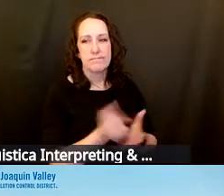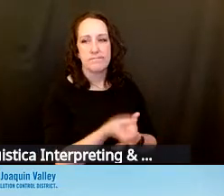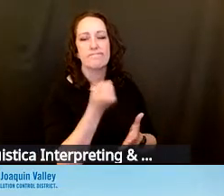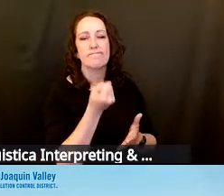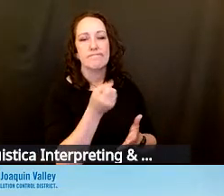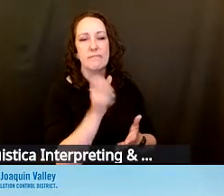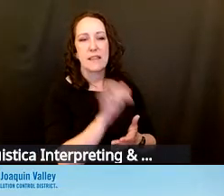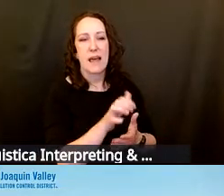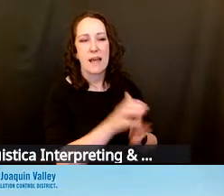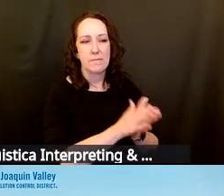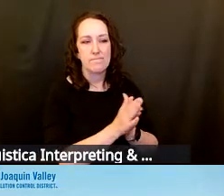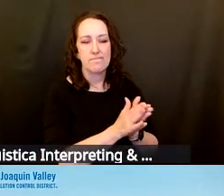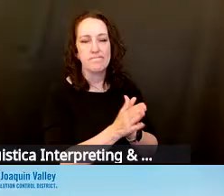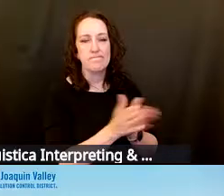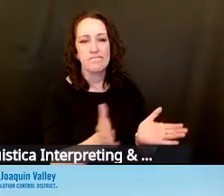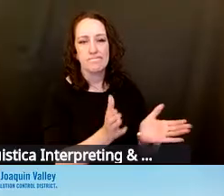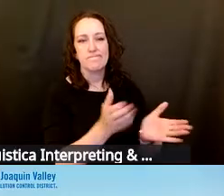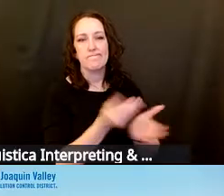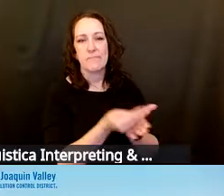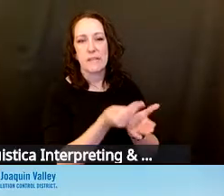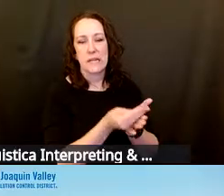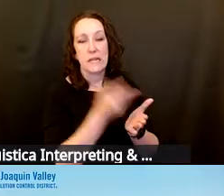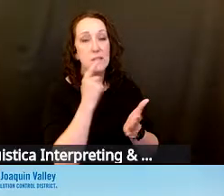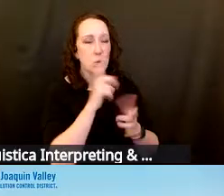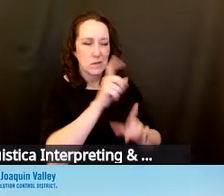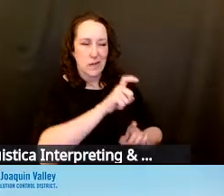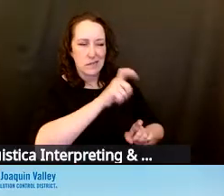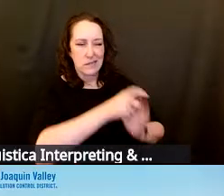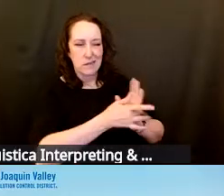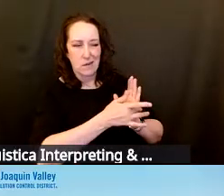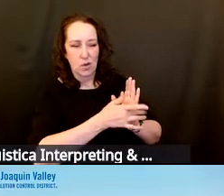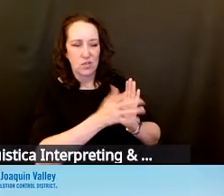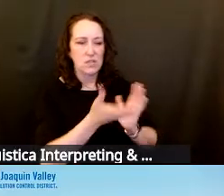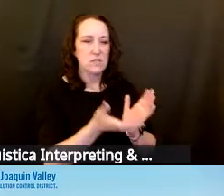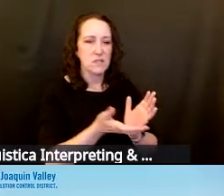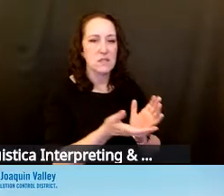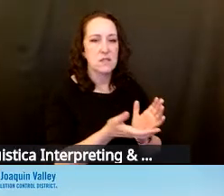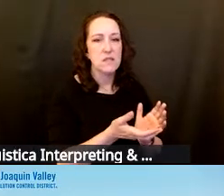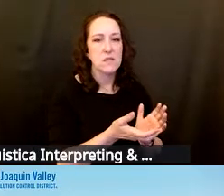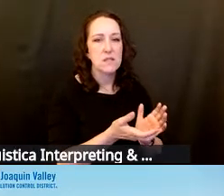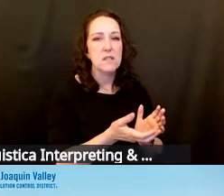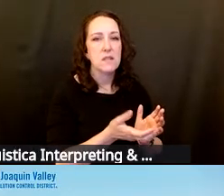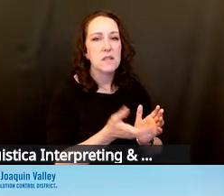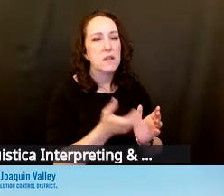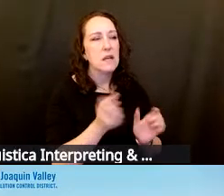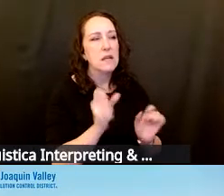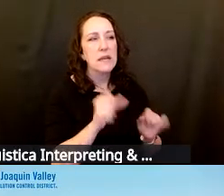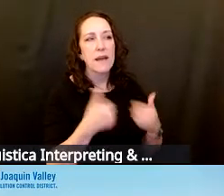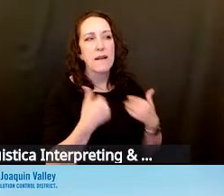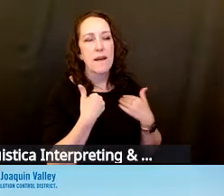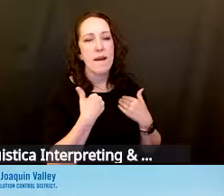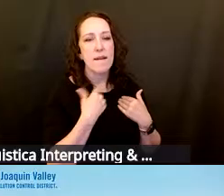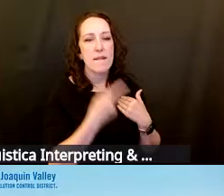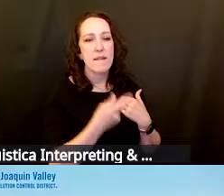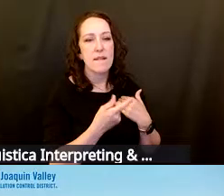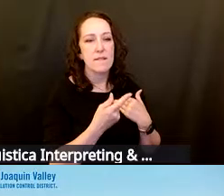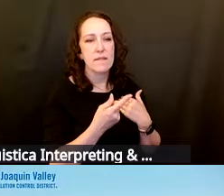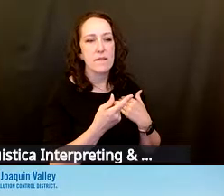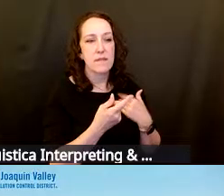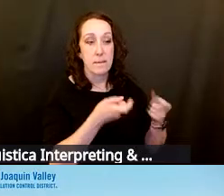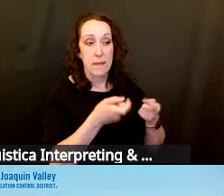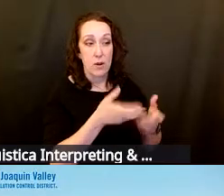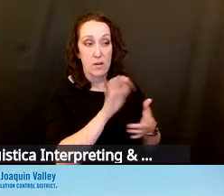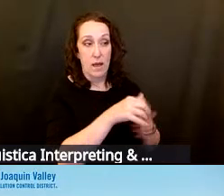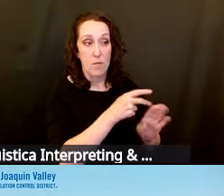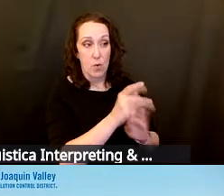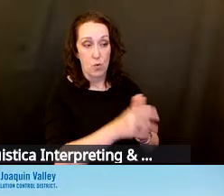incentive funding too. So they've been testing that technology out. And so, yeah, I can have one of the manager over that program,